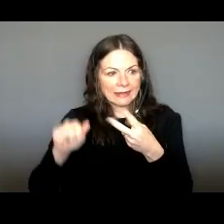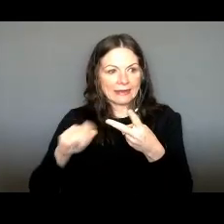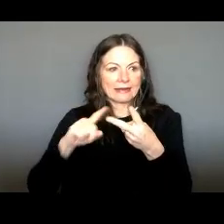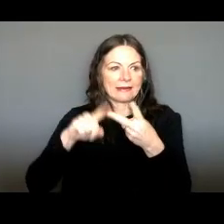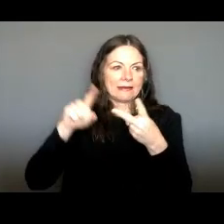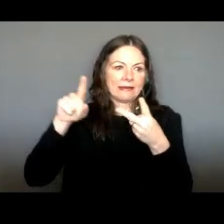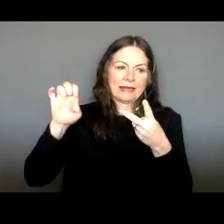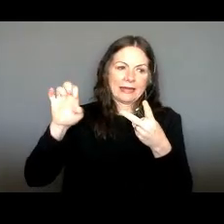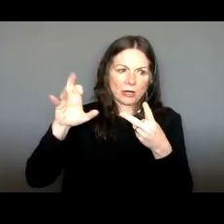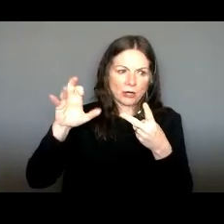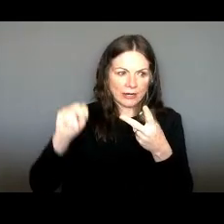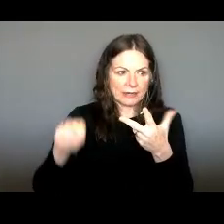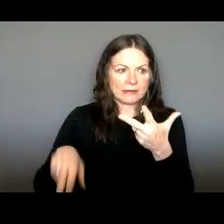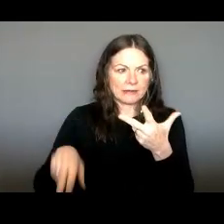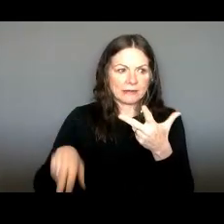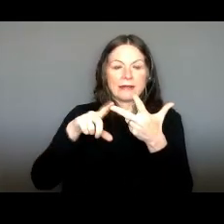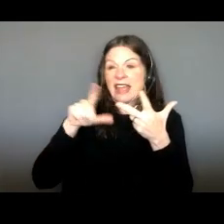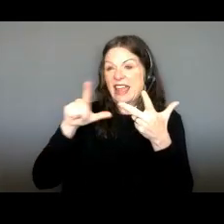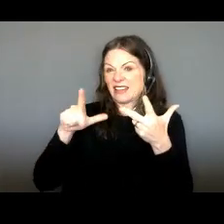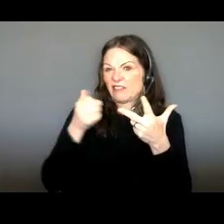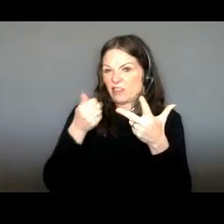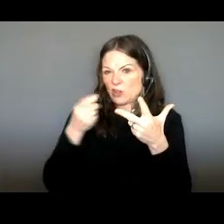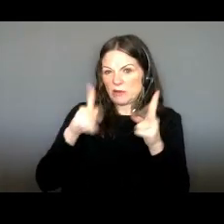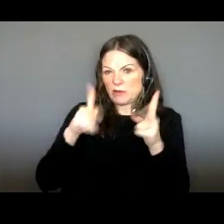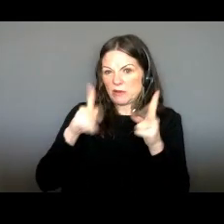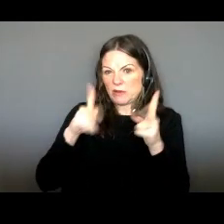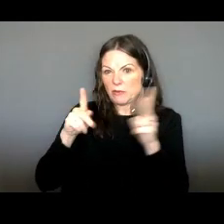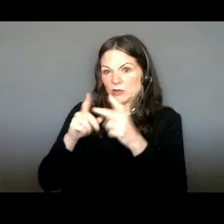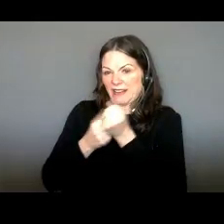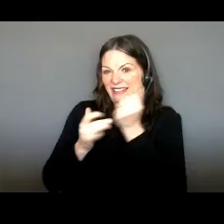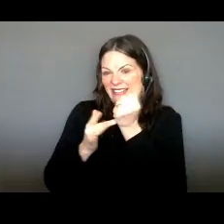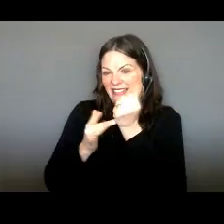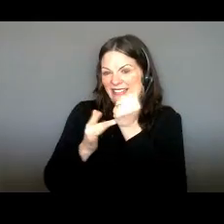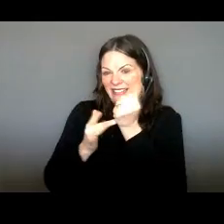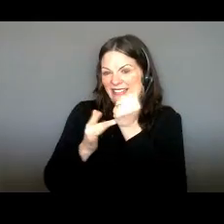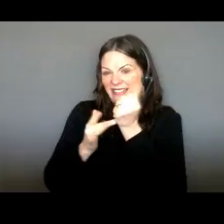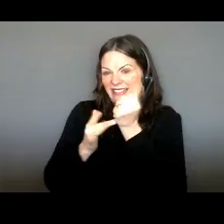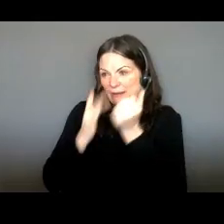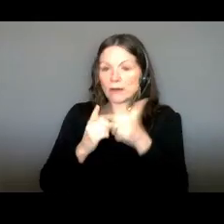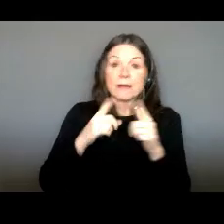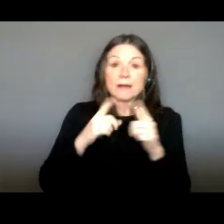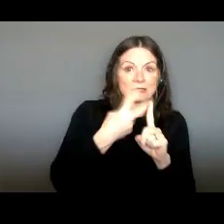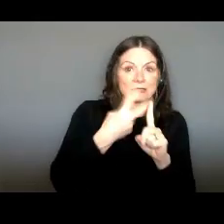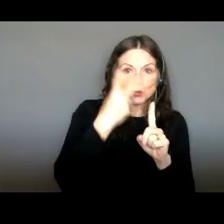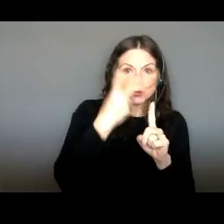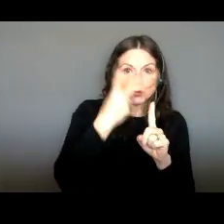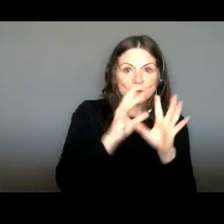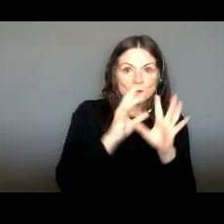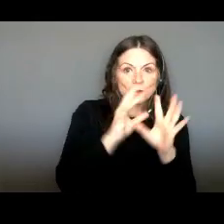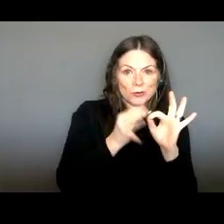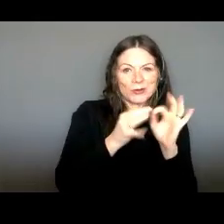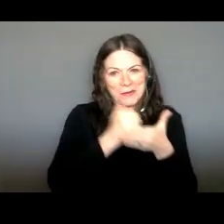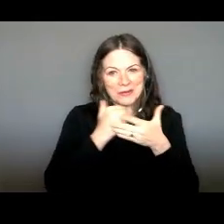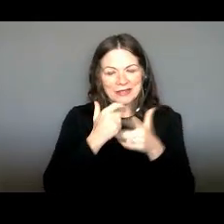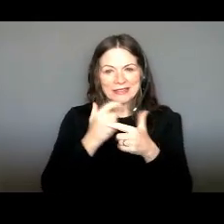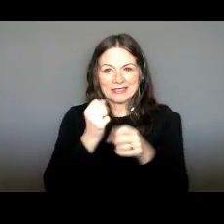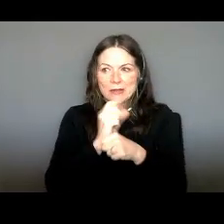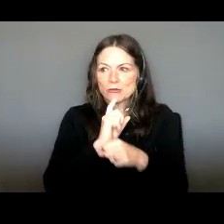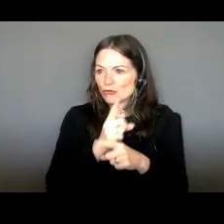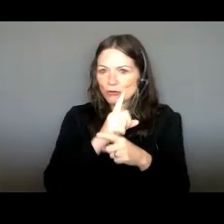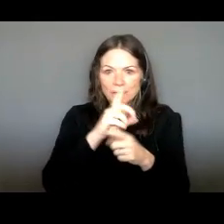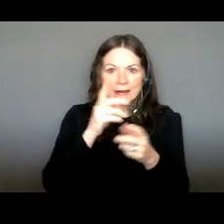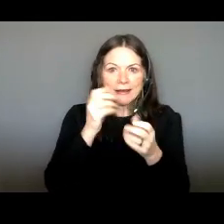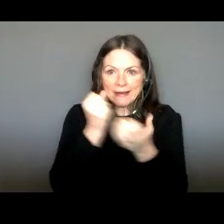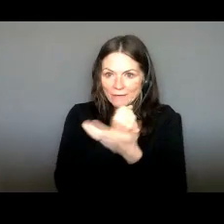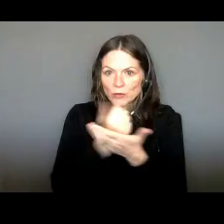as two interpreters, Lisa and Margaret, who are helping us to create the best learning experience for all